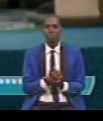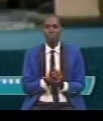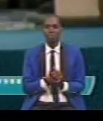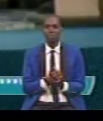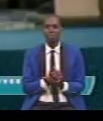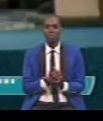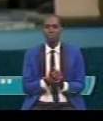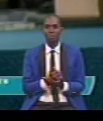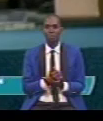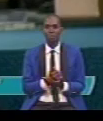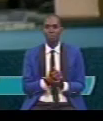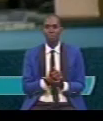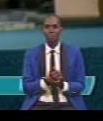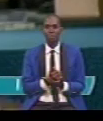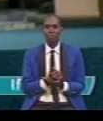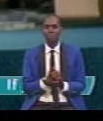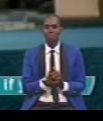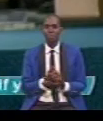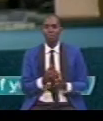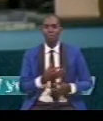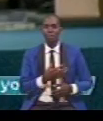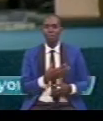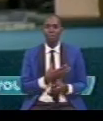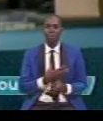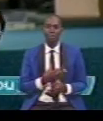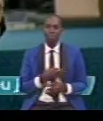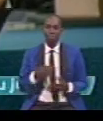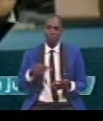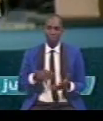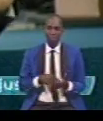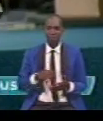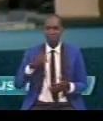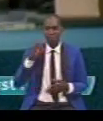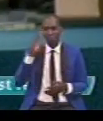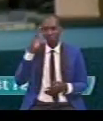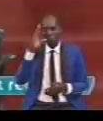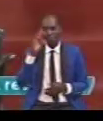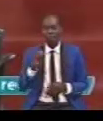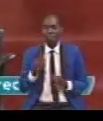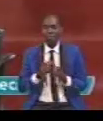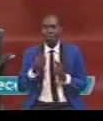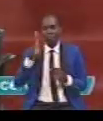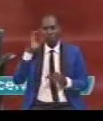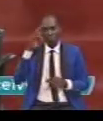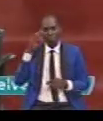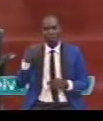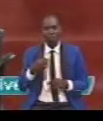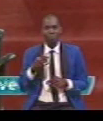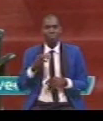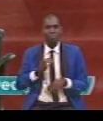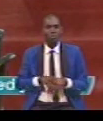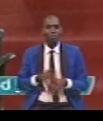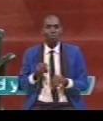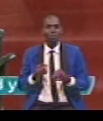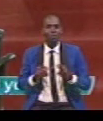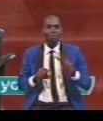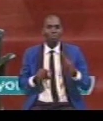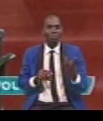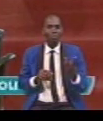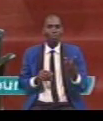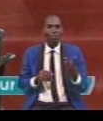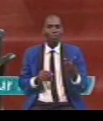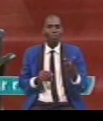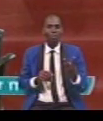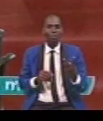I've clocked my 72nd. This month is a very nice month for me. On 2nd of this